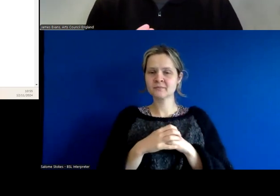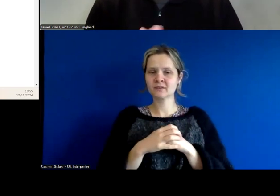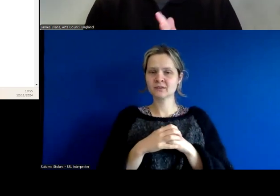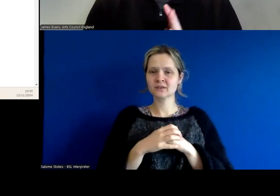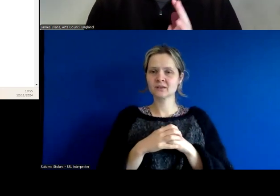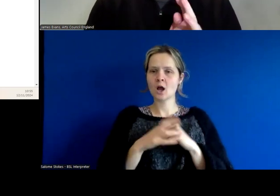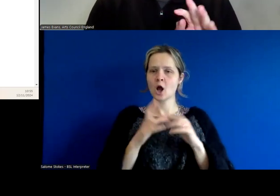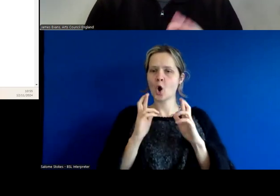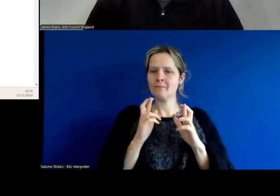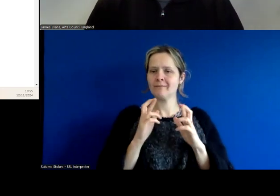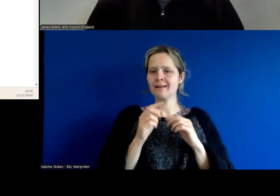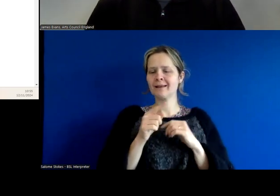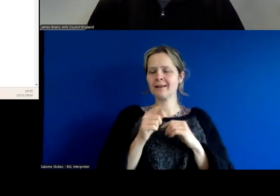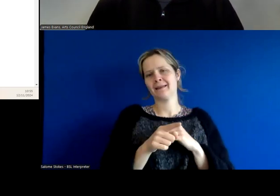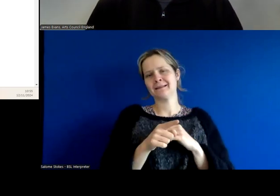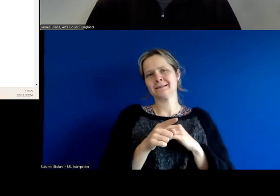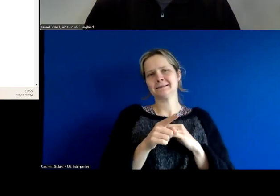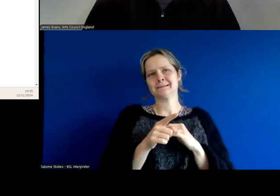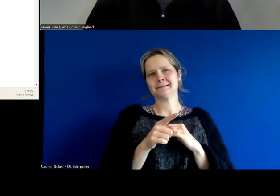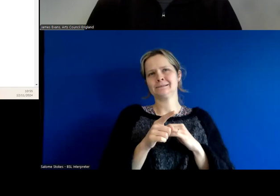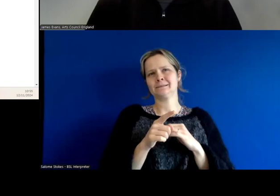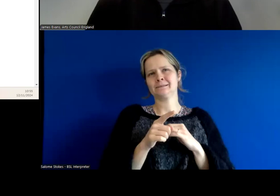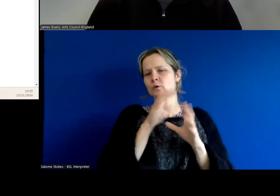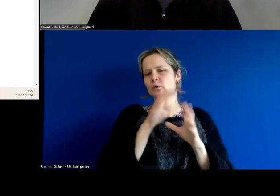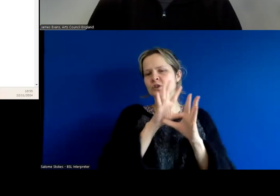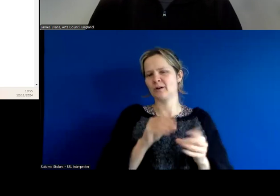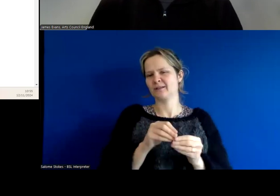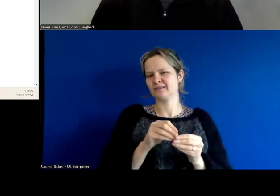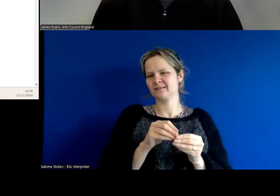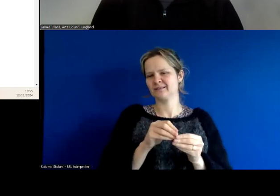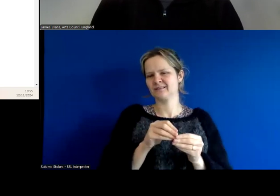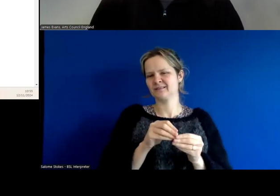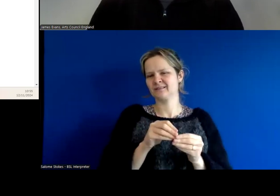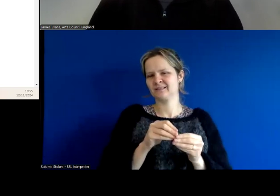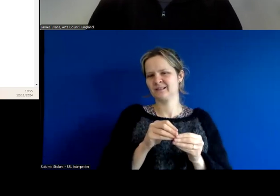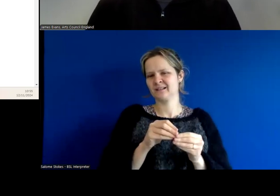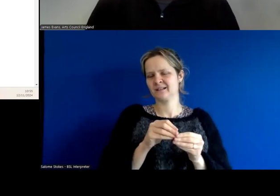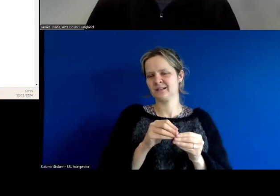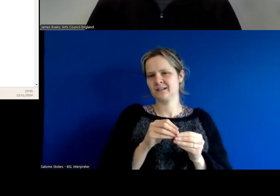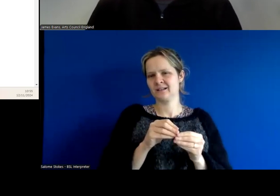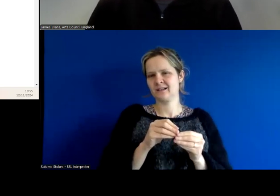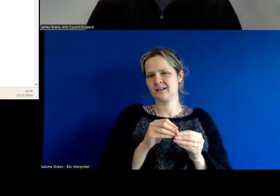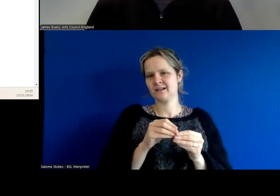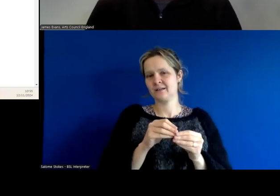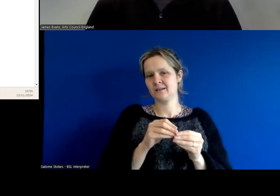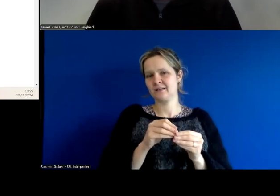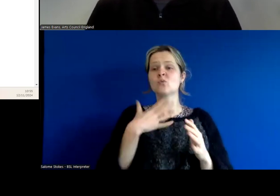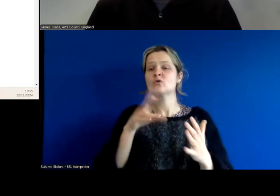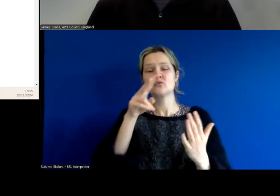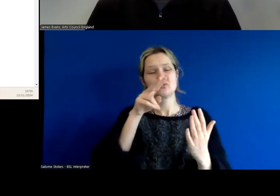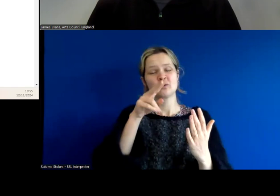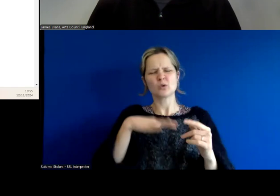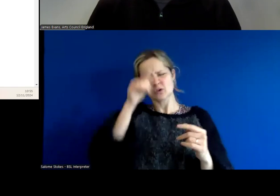this might be a useful, the summary, I would say the summary report might be good for if you wanted to find out about a place, it gives you